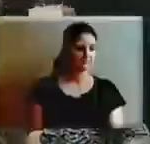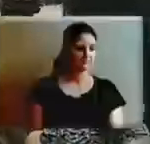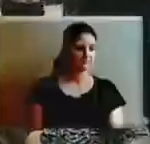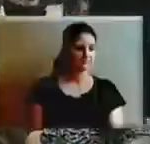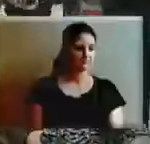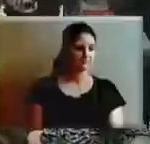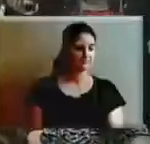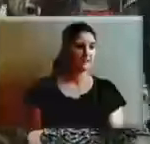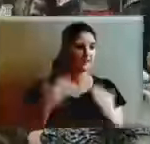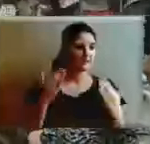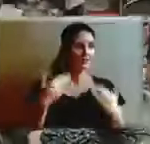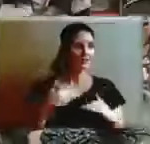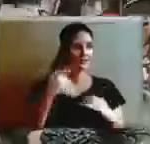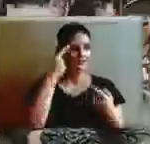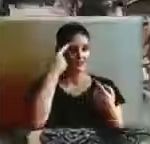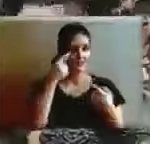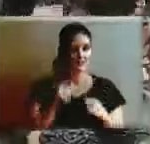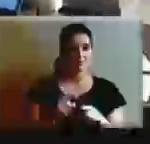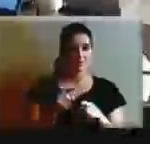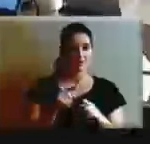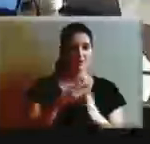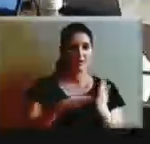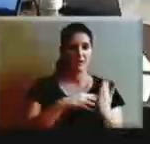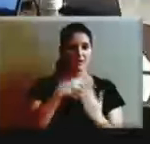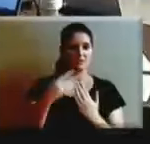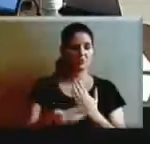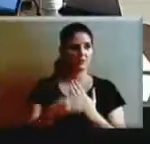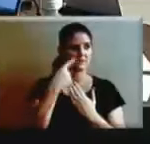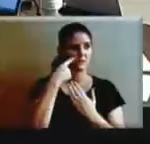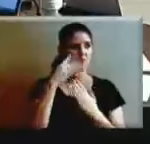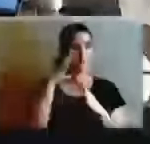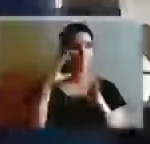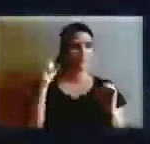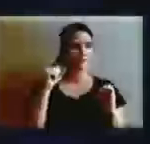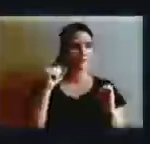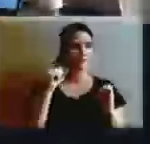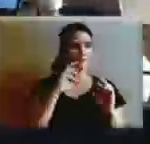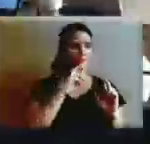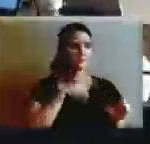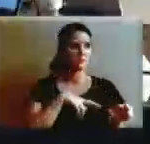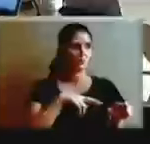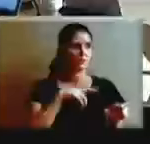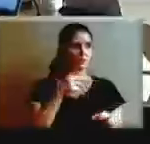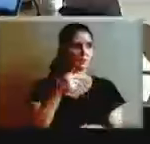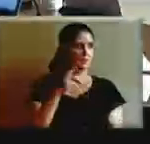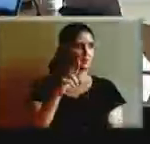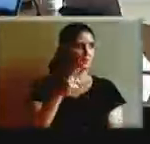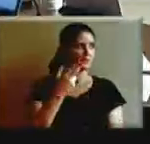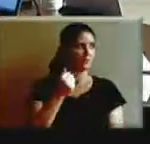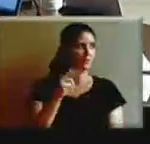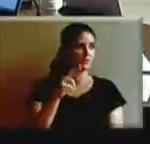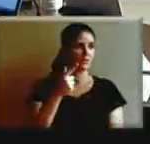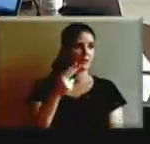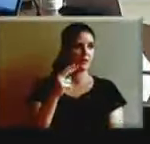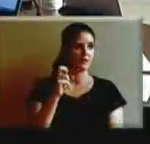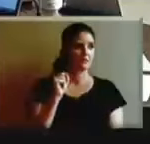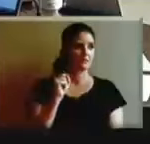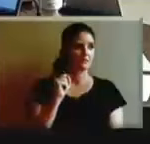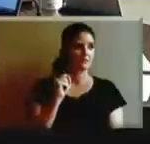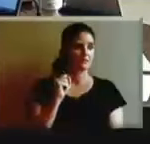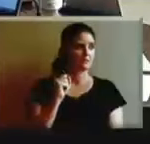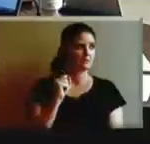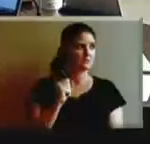Moving on to the consent calendar and the superintendent's report, Dr. Hargens, I would like to turn to you at this time for the superintendent's report,